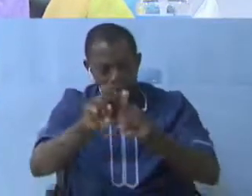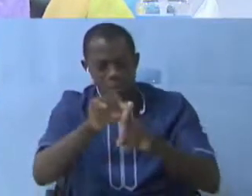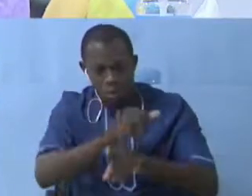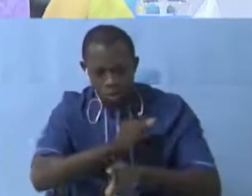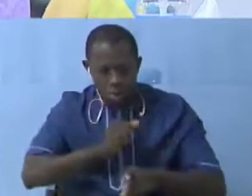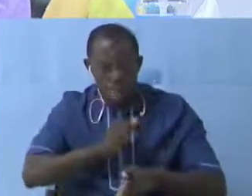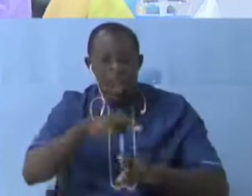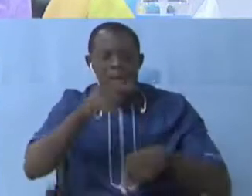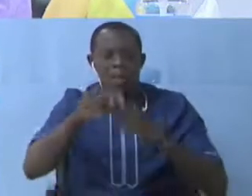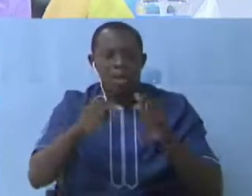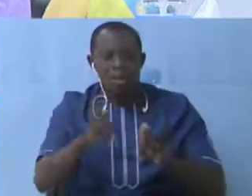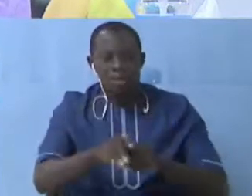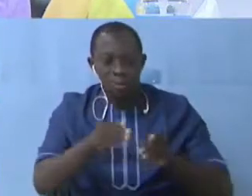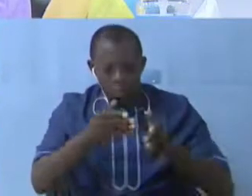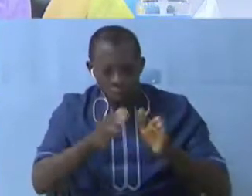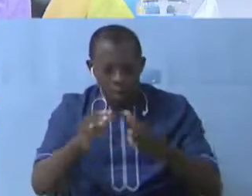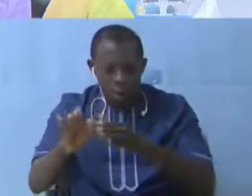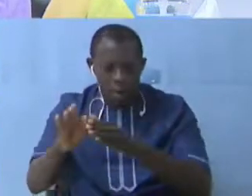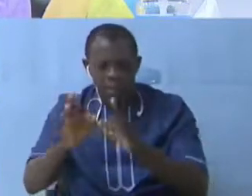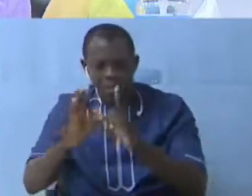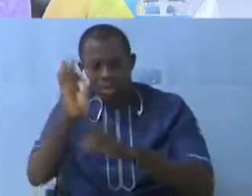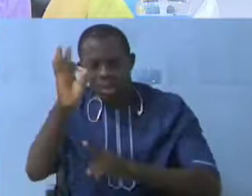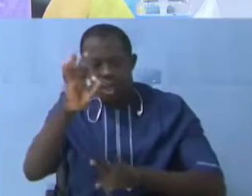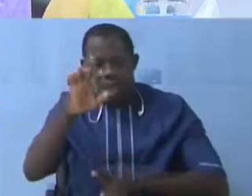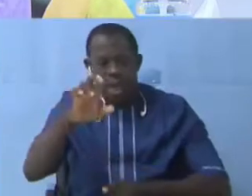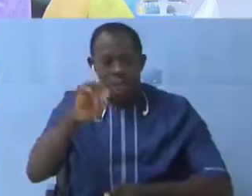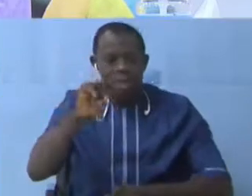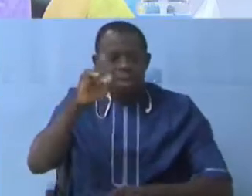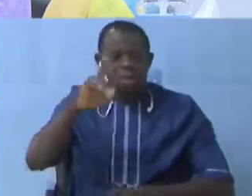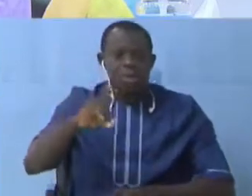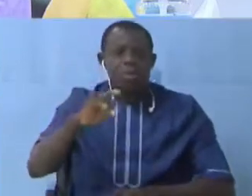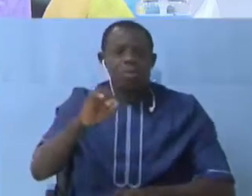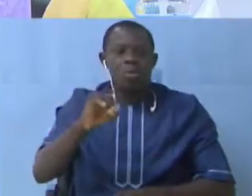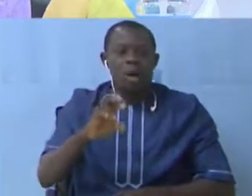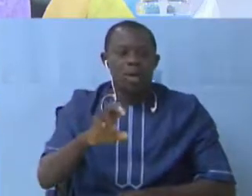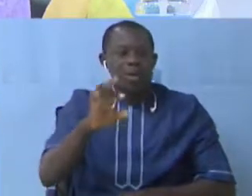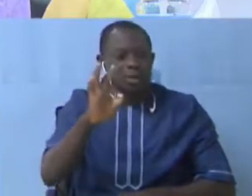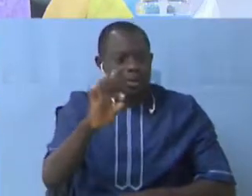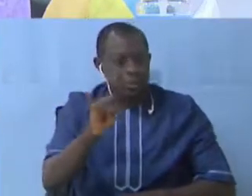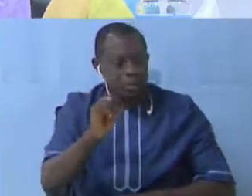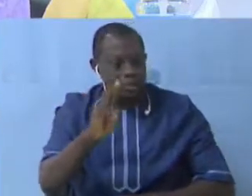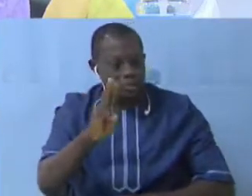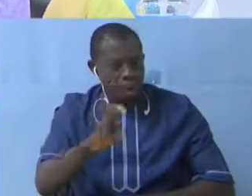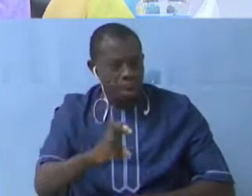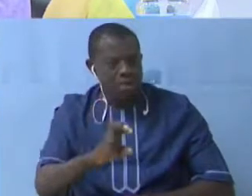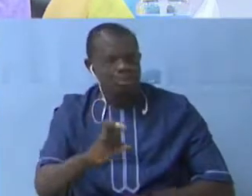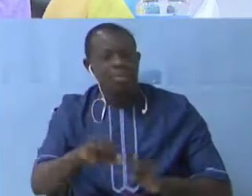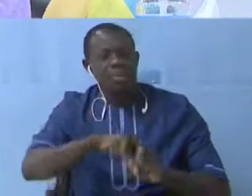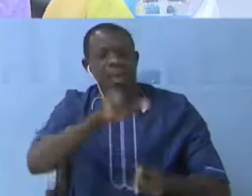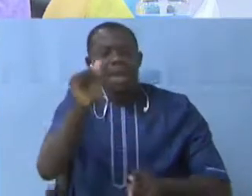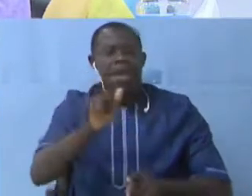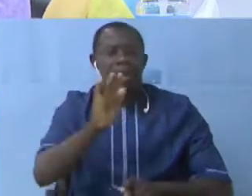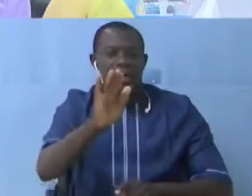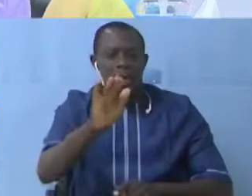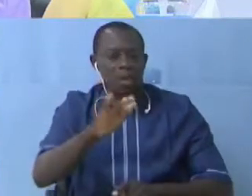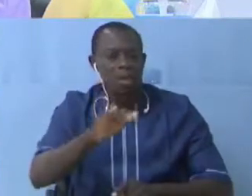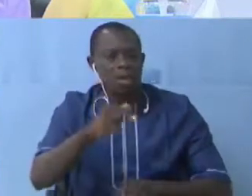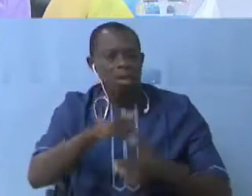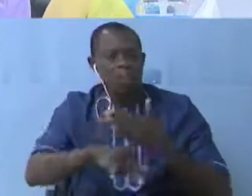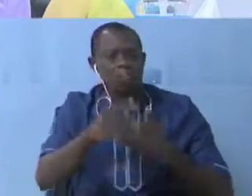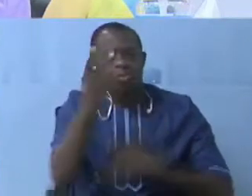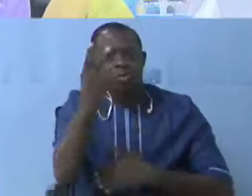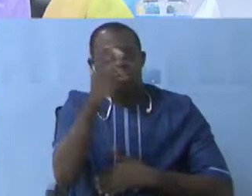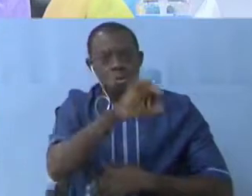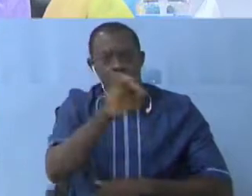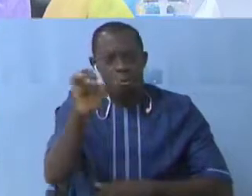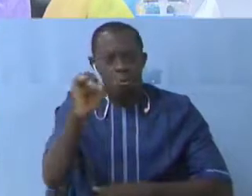rapporteur. ci kaw loolu nag ci lañu del di am nag koo xam ne ni dana mën a doxal nag loolu. And later on in 2005,